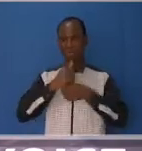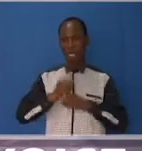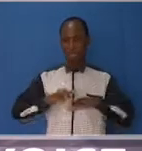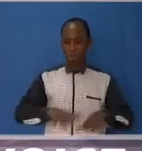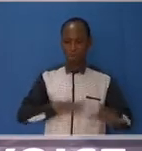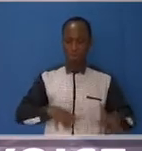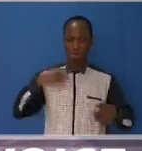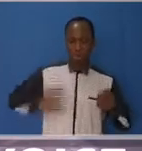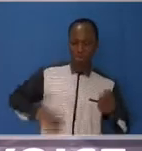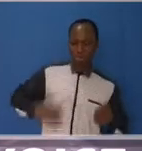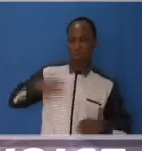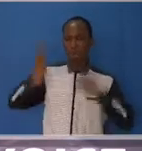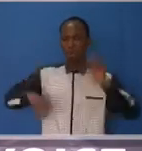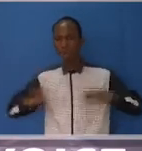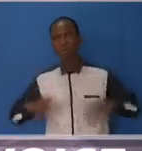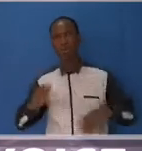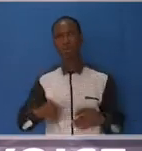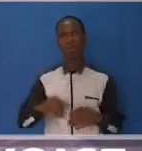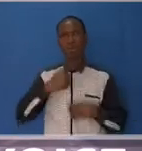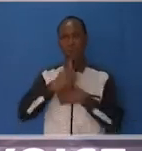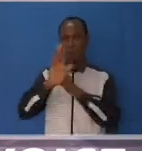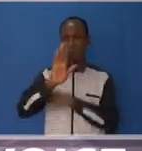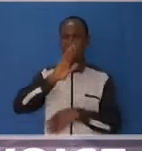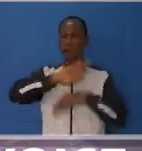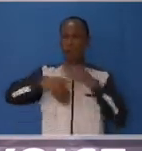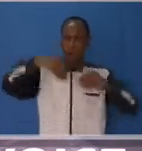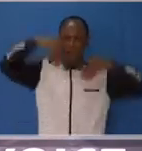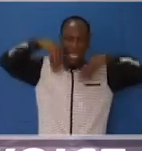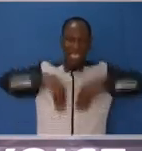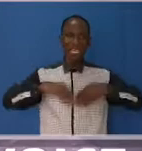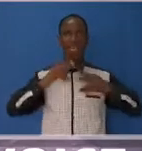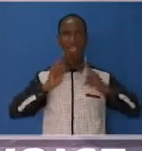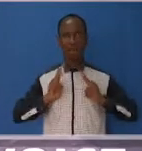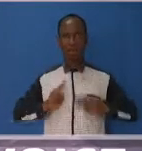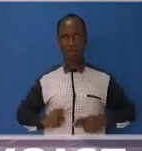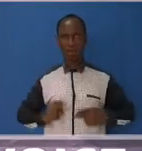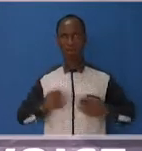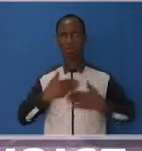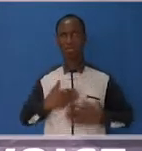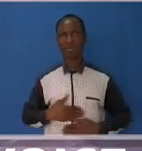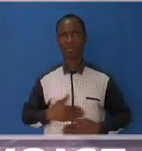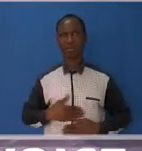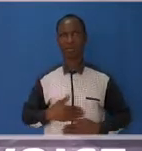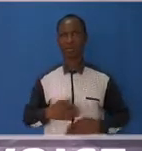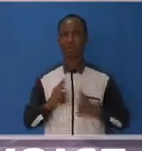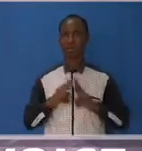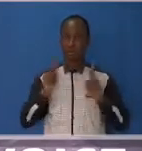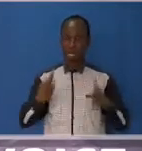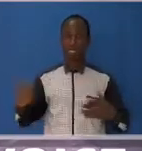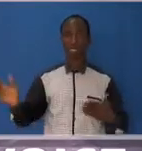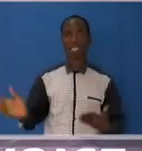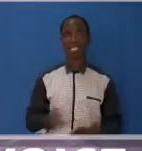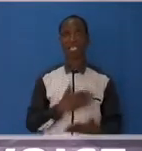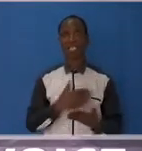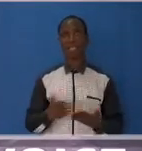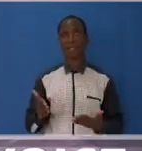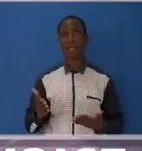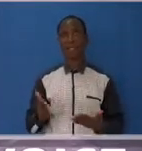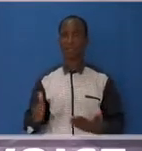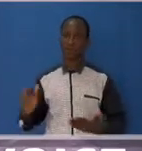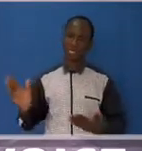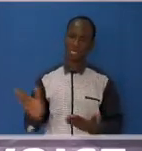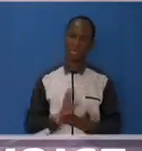a ile ye nsa mie mie so yankopon e ye ade no ma onipa bia nti onipa e to dwom a na se o to